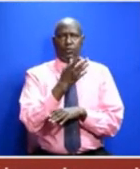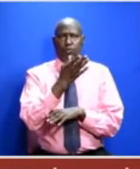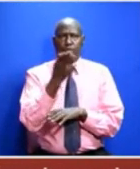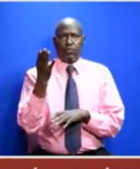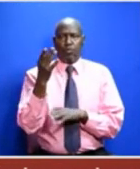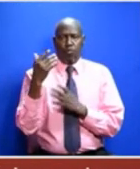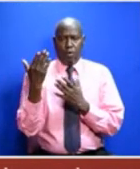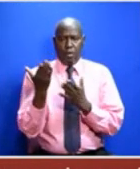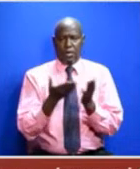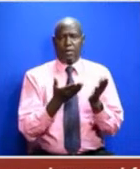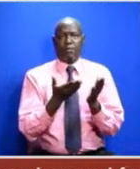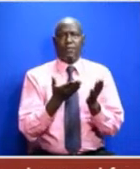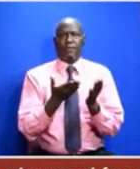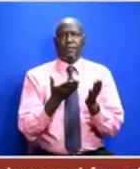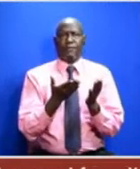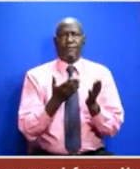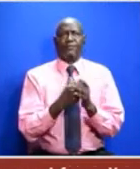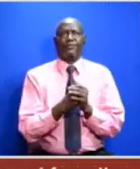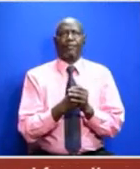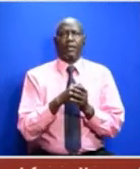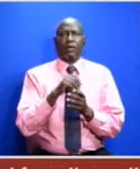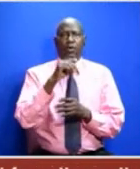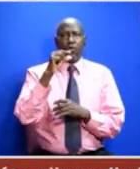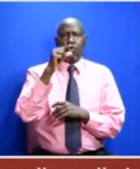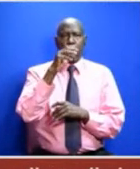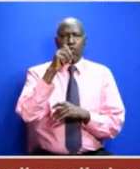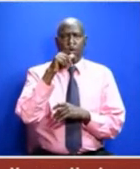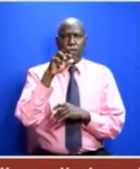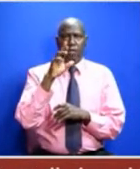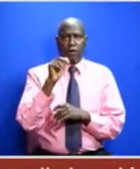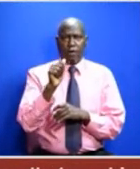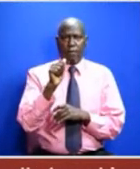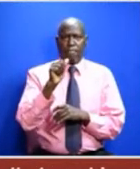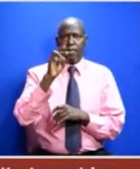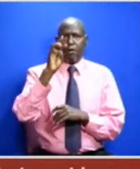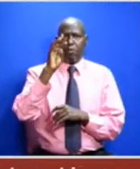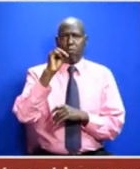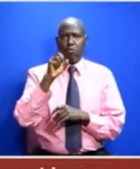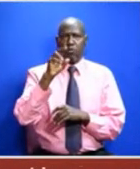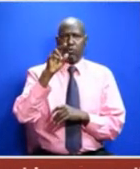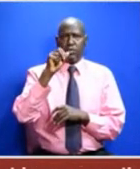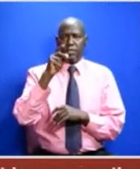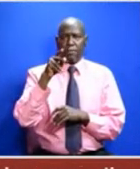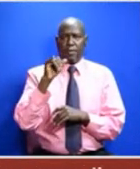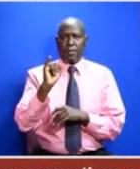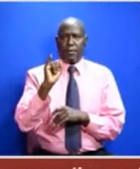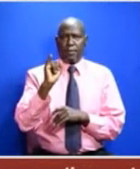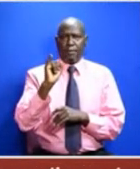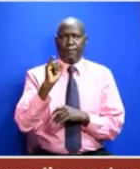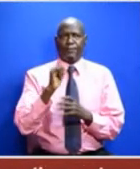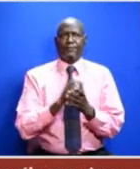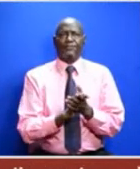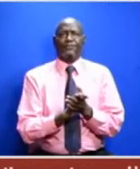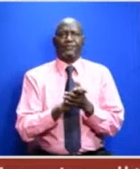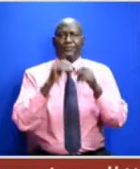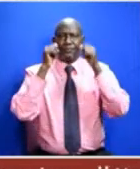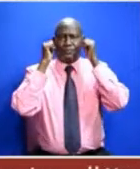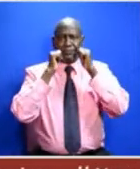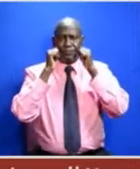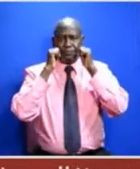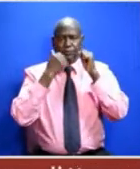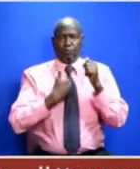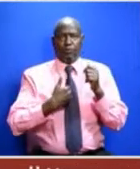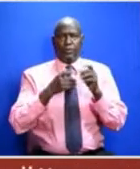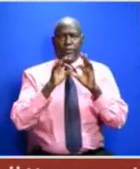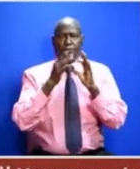to the broadcast. My name is Gloria Musimbi and on the sign language interpretation is Boniface Mirithi. Now,